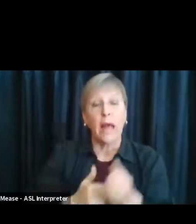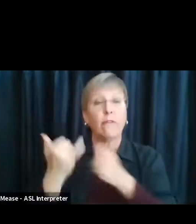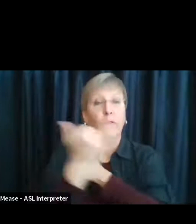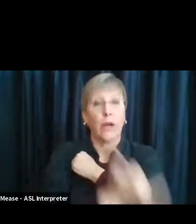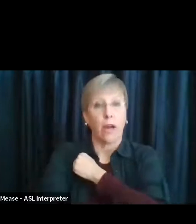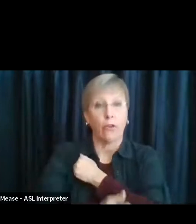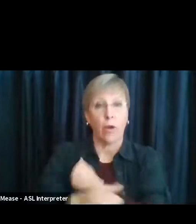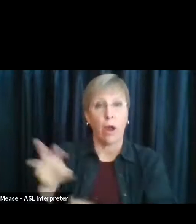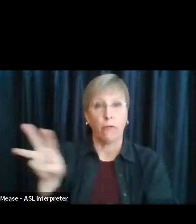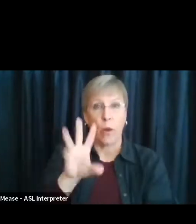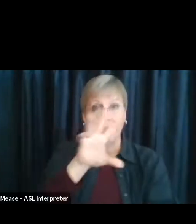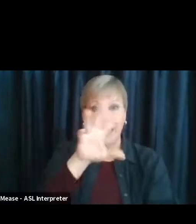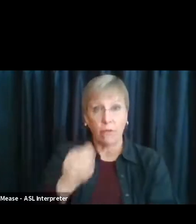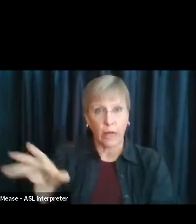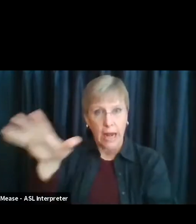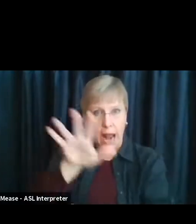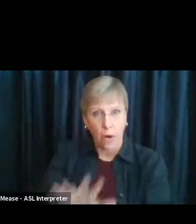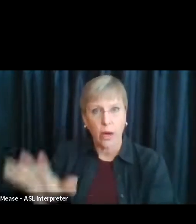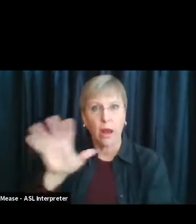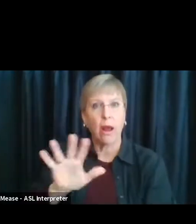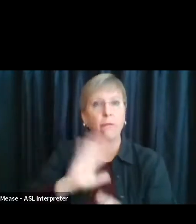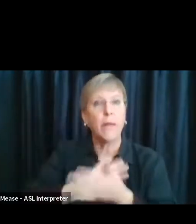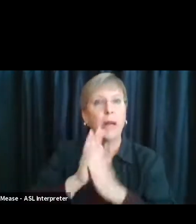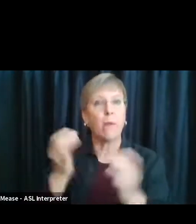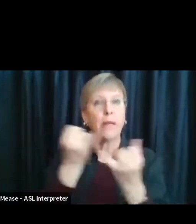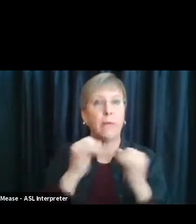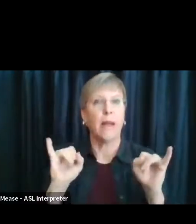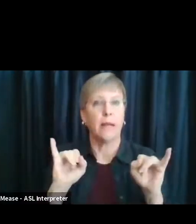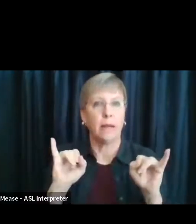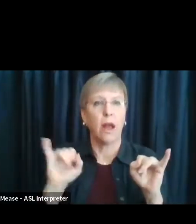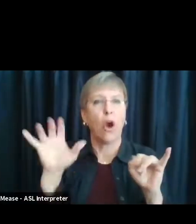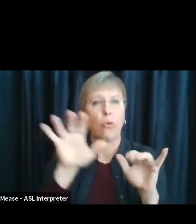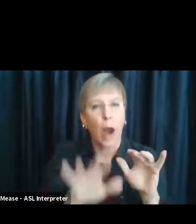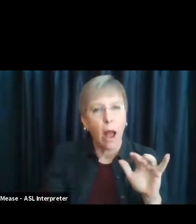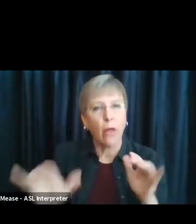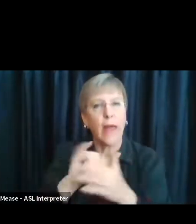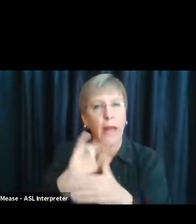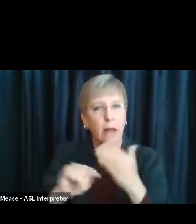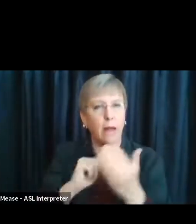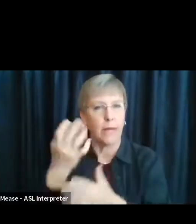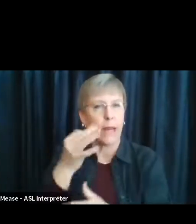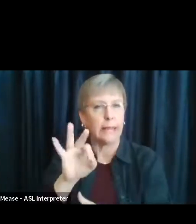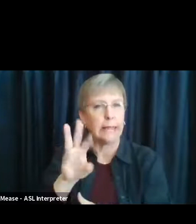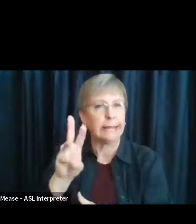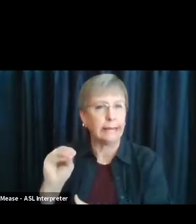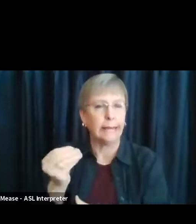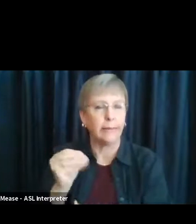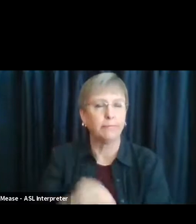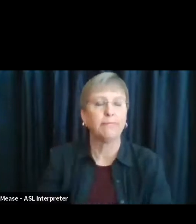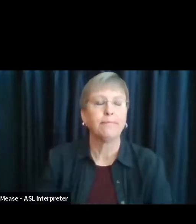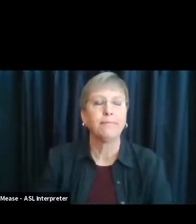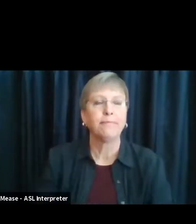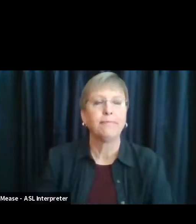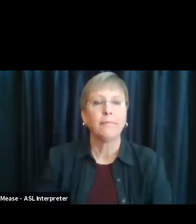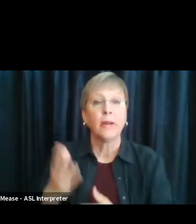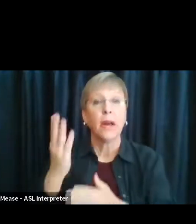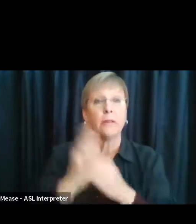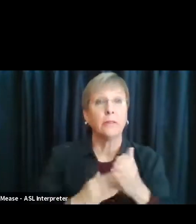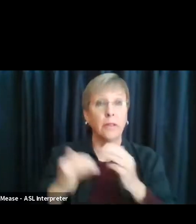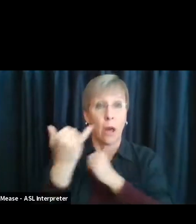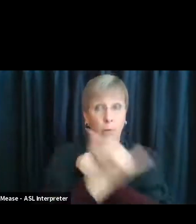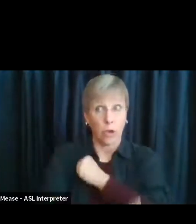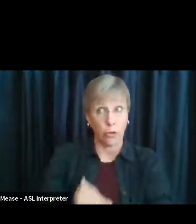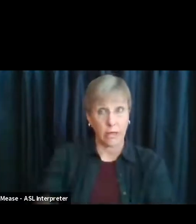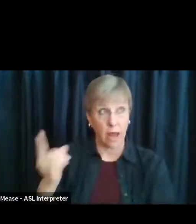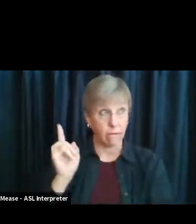of the West African region have become independent around the 60s. So some countries have